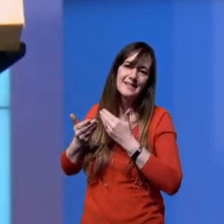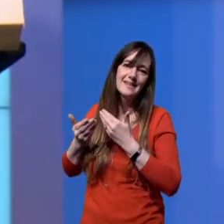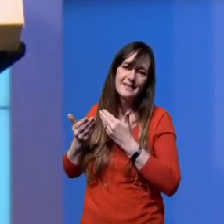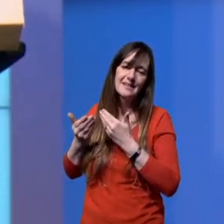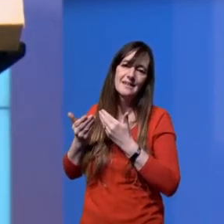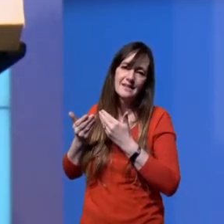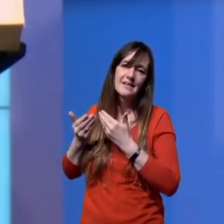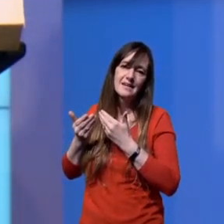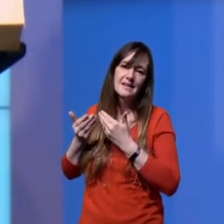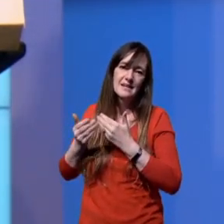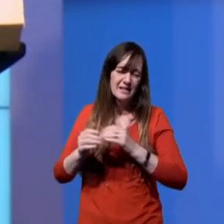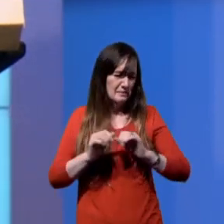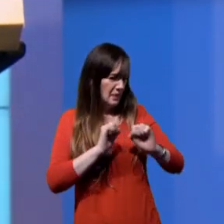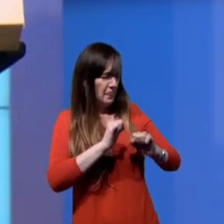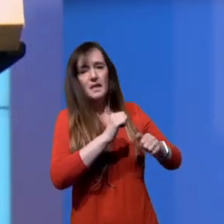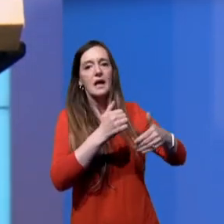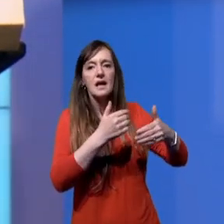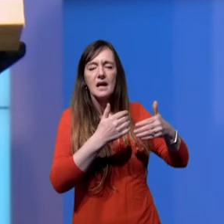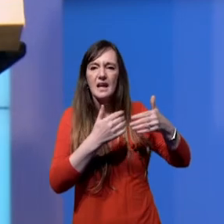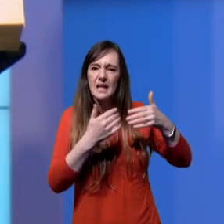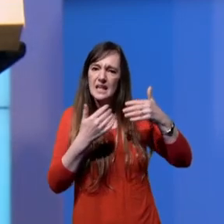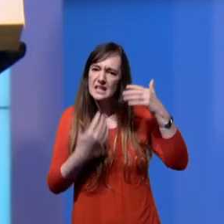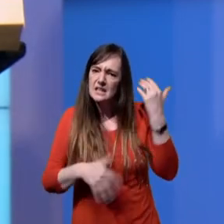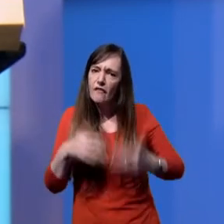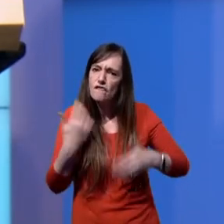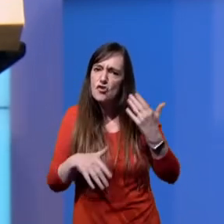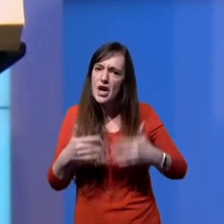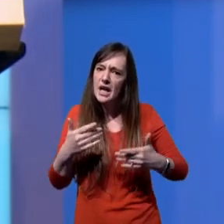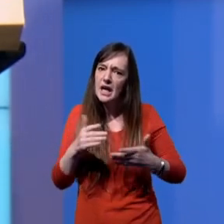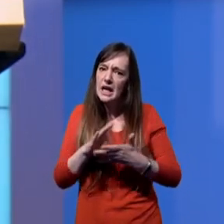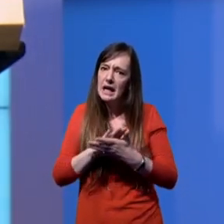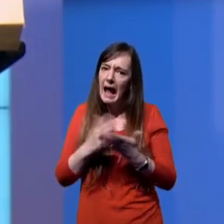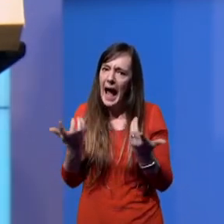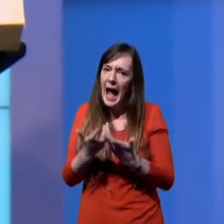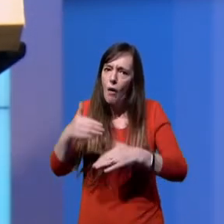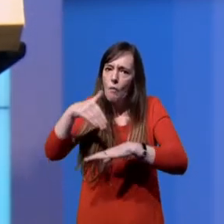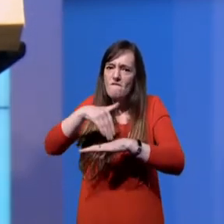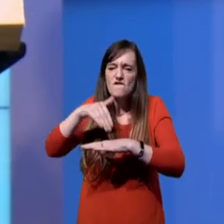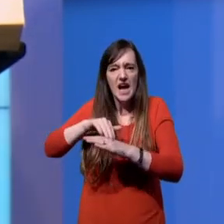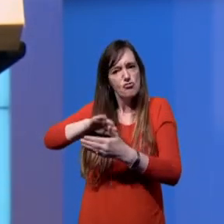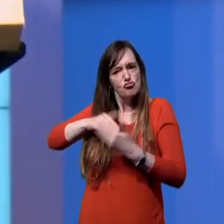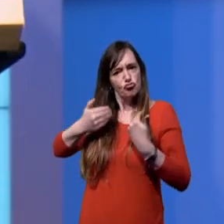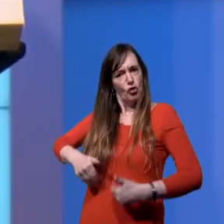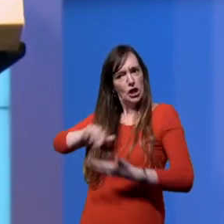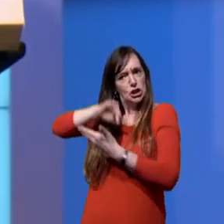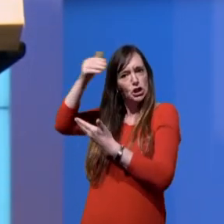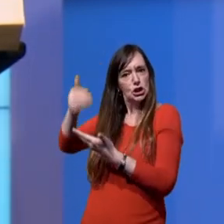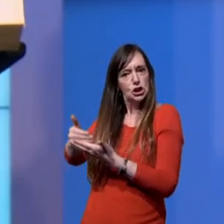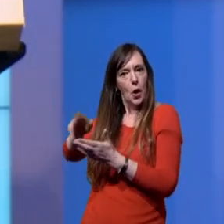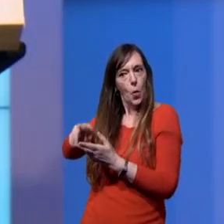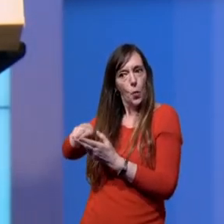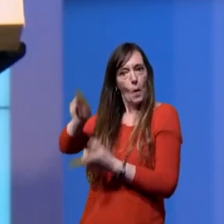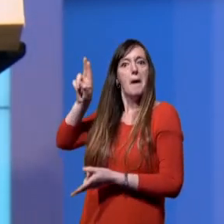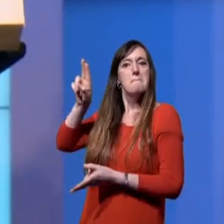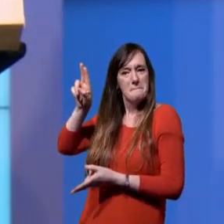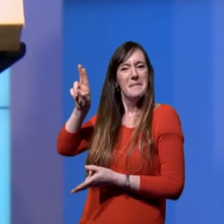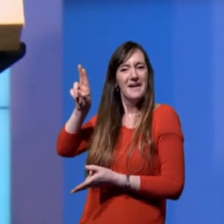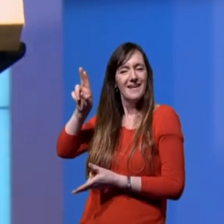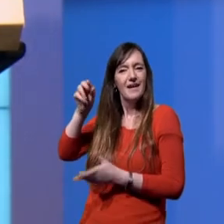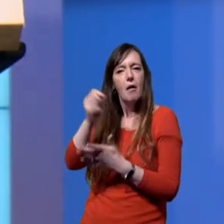these troubles, will they actually increase our riches? You know, Paul puts it like this. He says, our light and